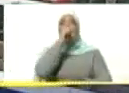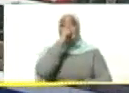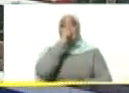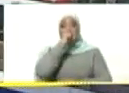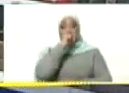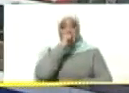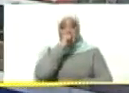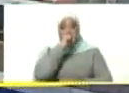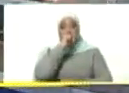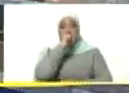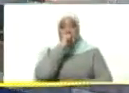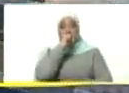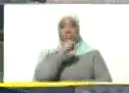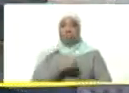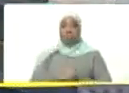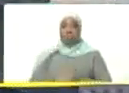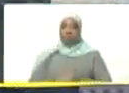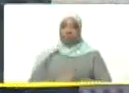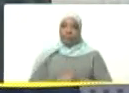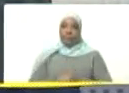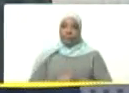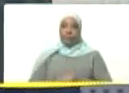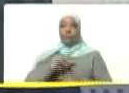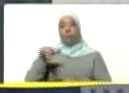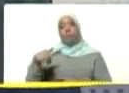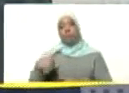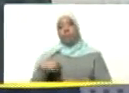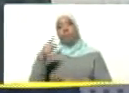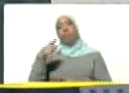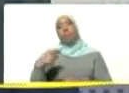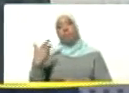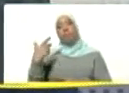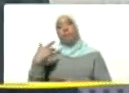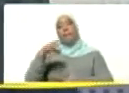We in the Caribbean. Nosotros en el Caribe